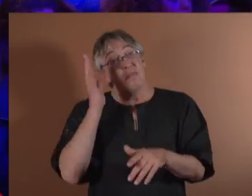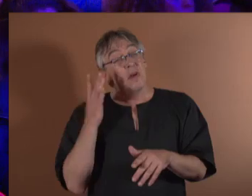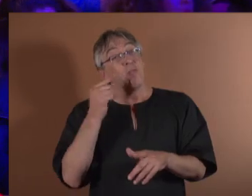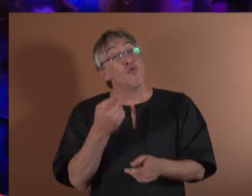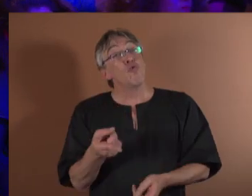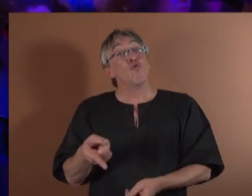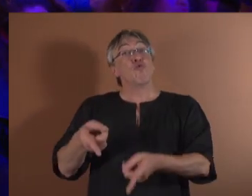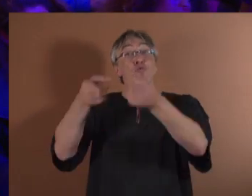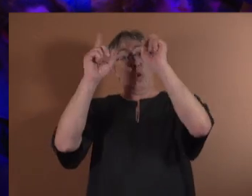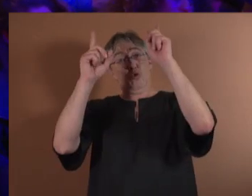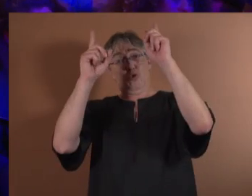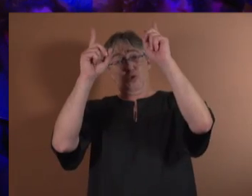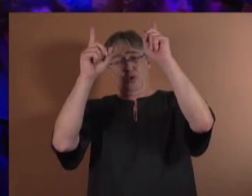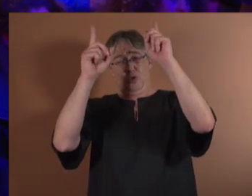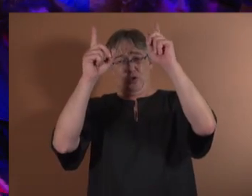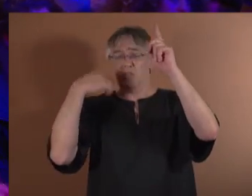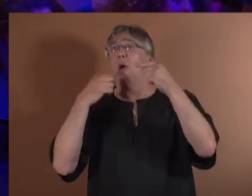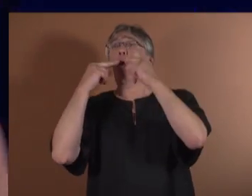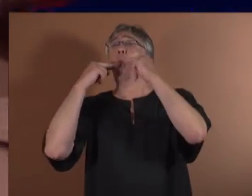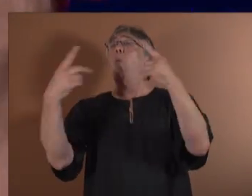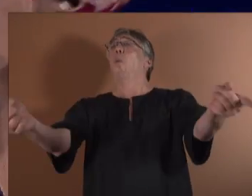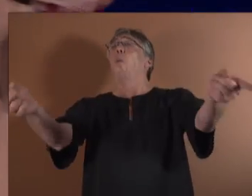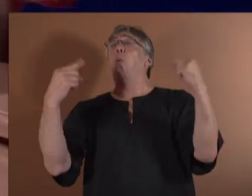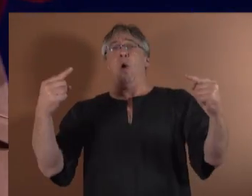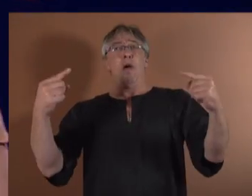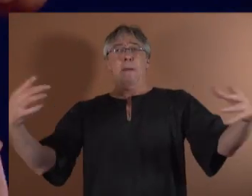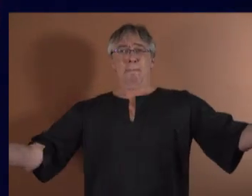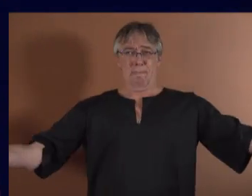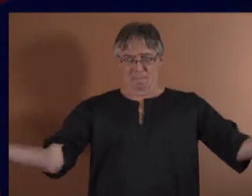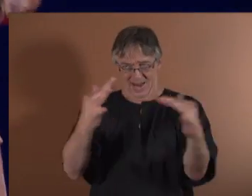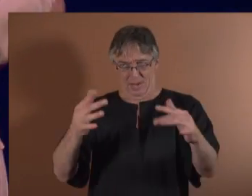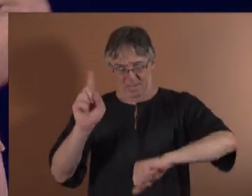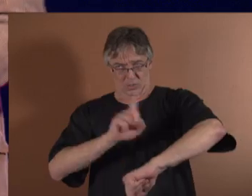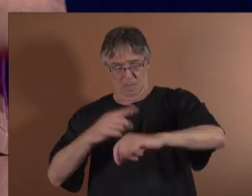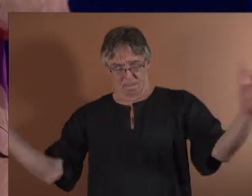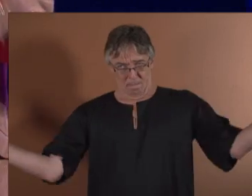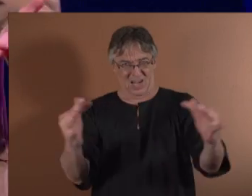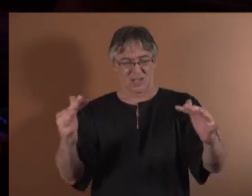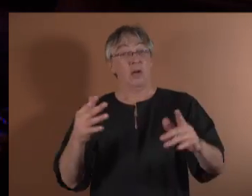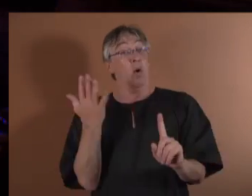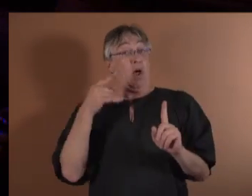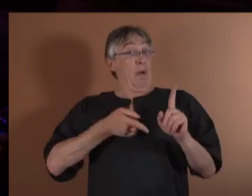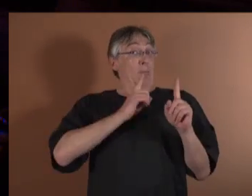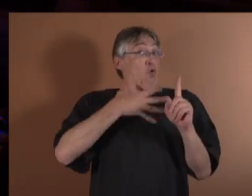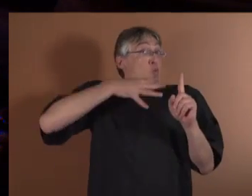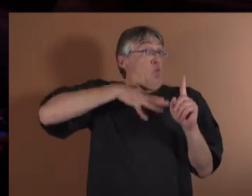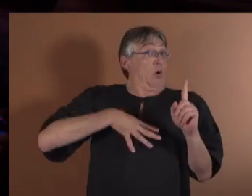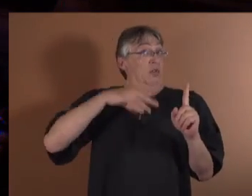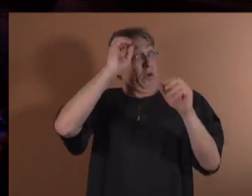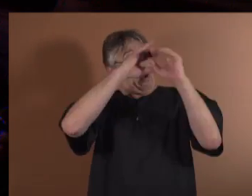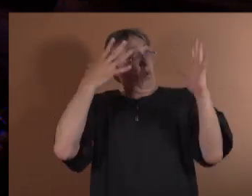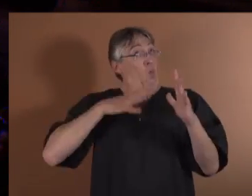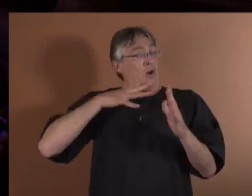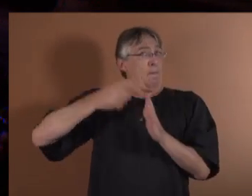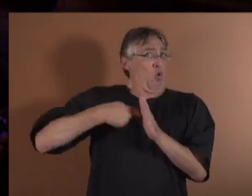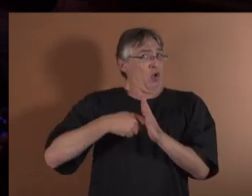the team because they're going to try to be collaborative? They bring you all in a room because we're now going to think together about a problem or a project, and they approach